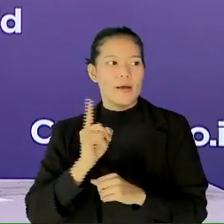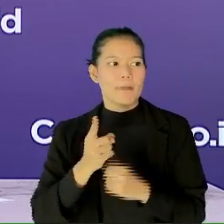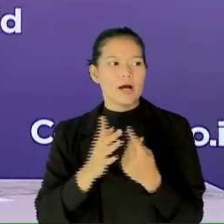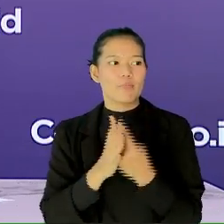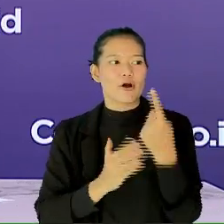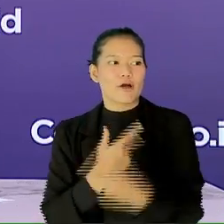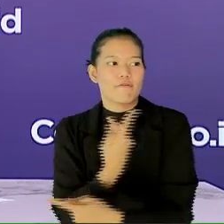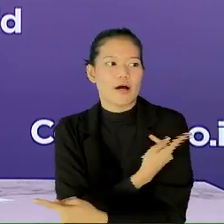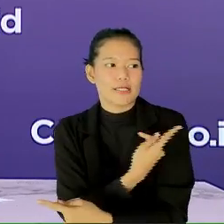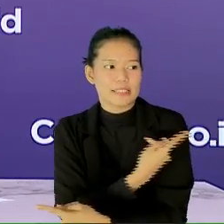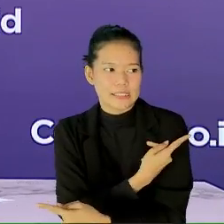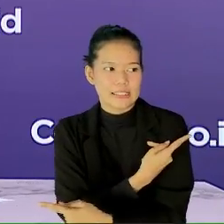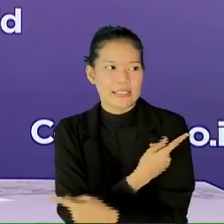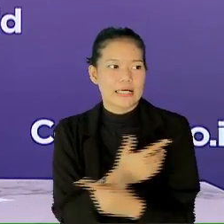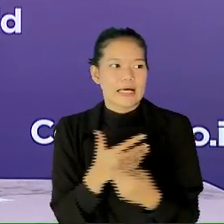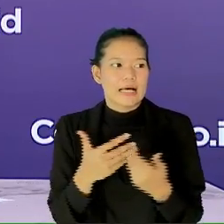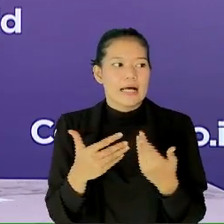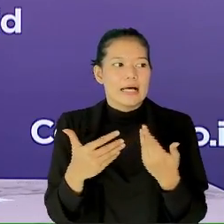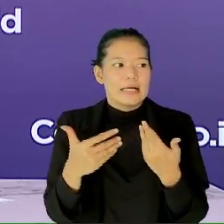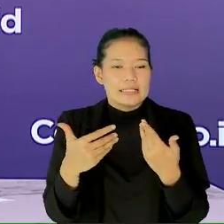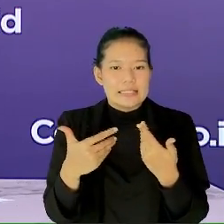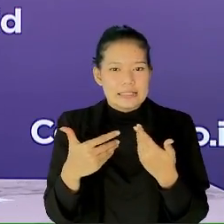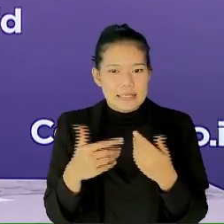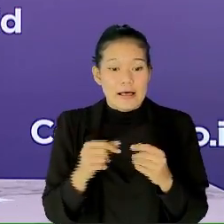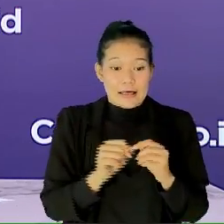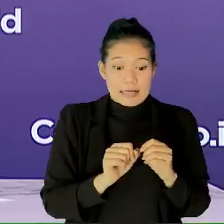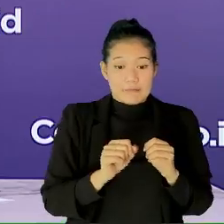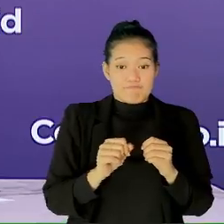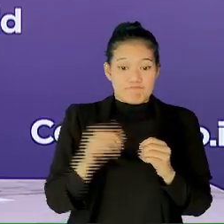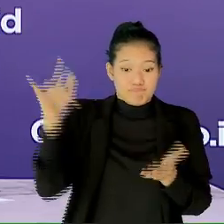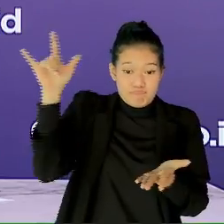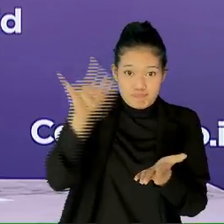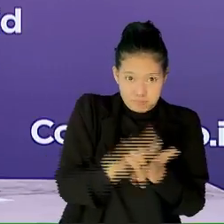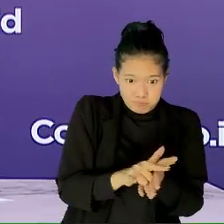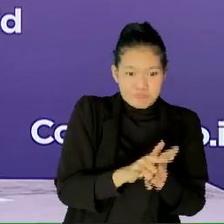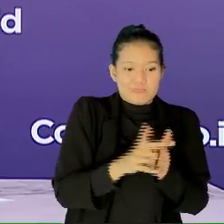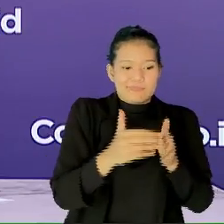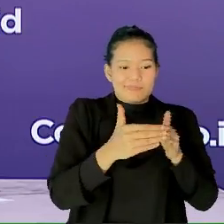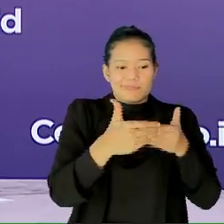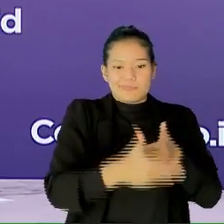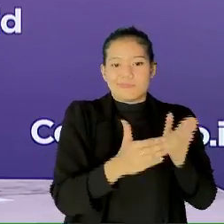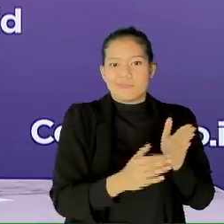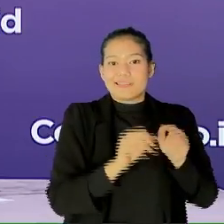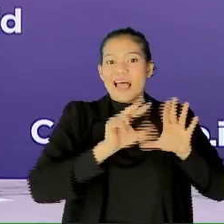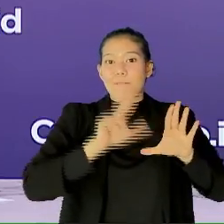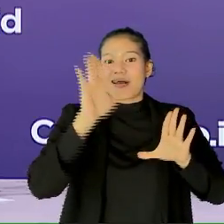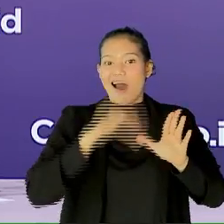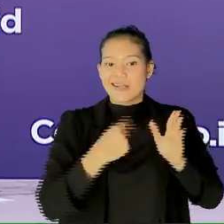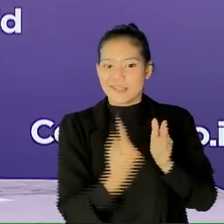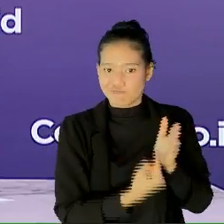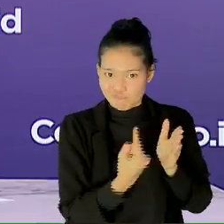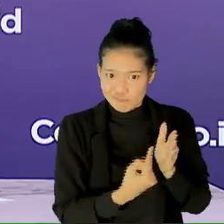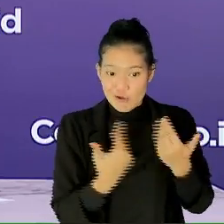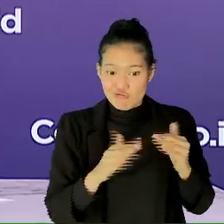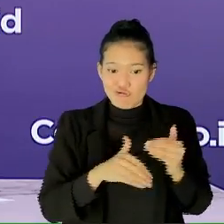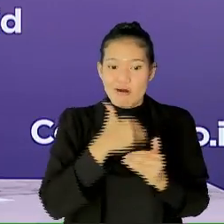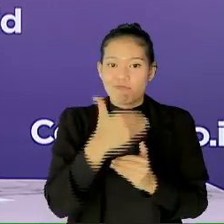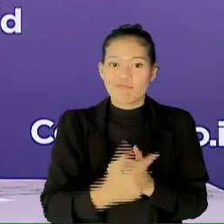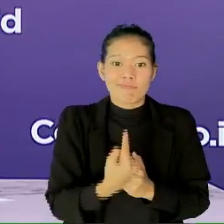Vaccinations will be carried out after they have undergone an 8-day quarantine and test negative for the